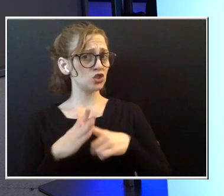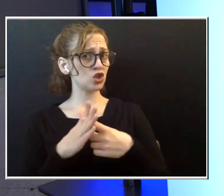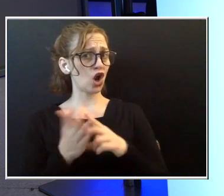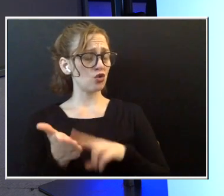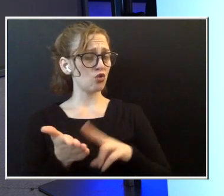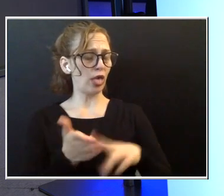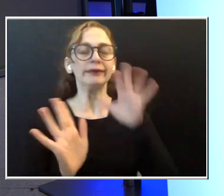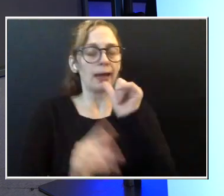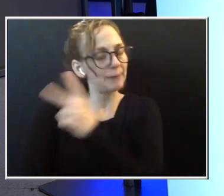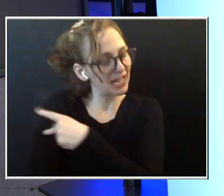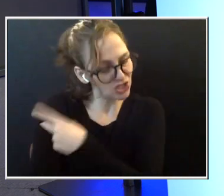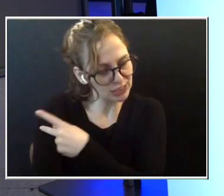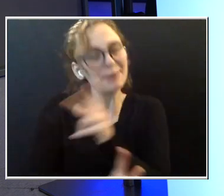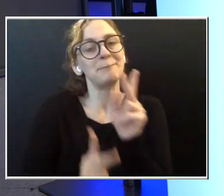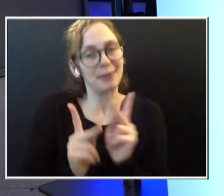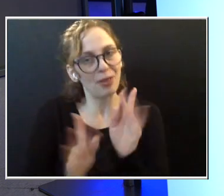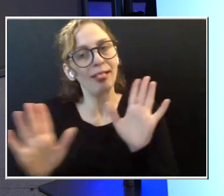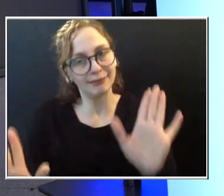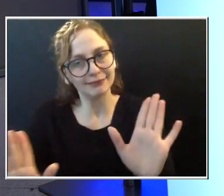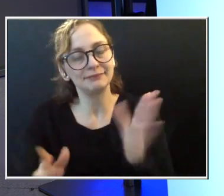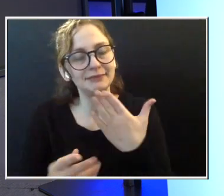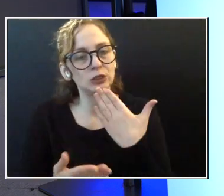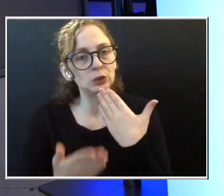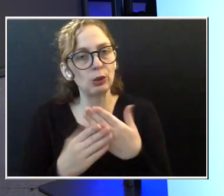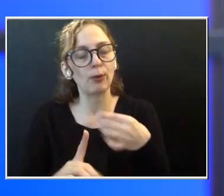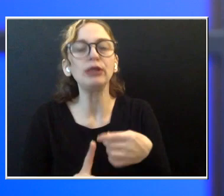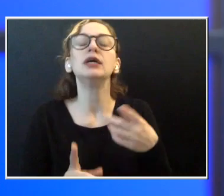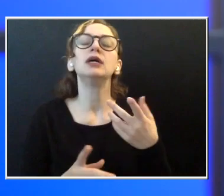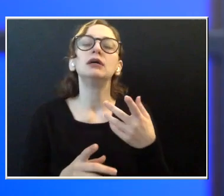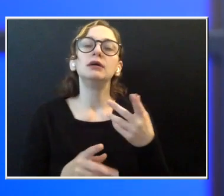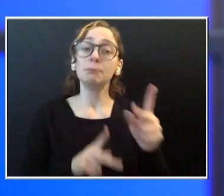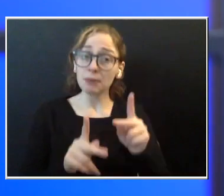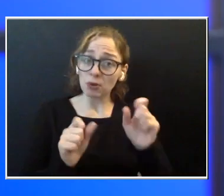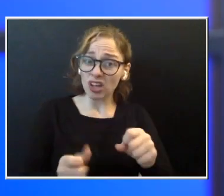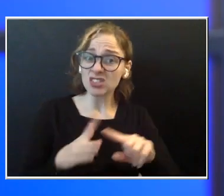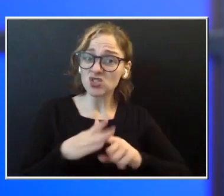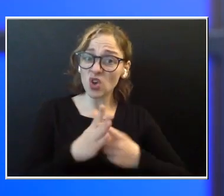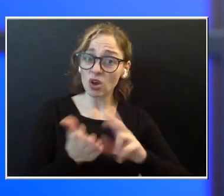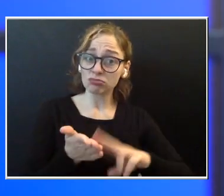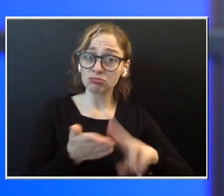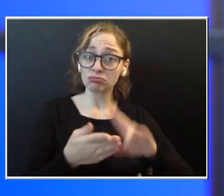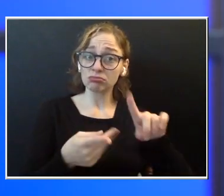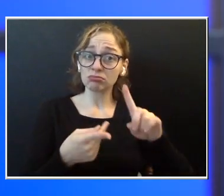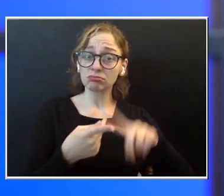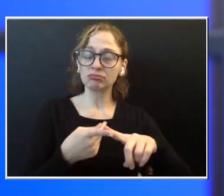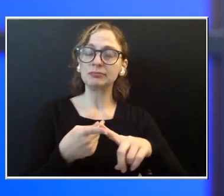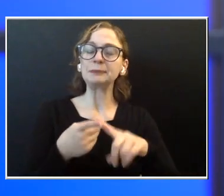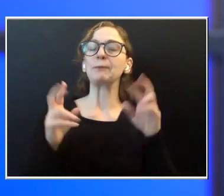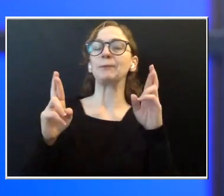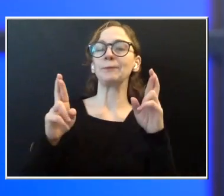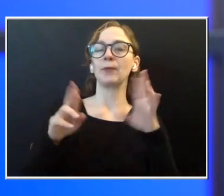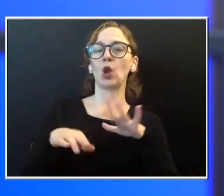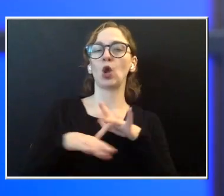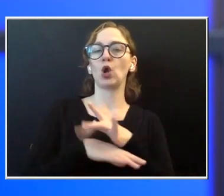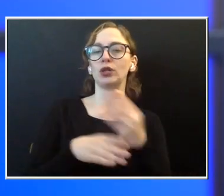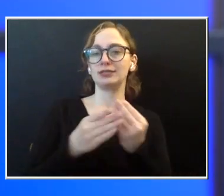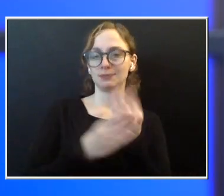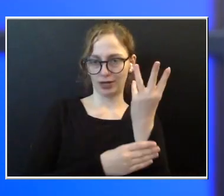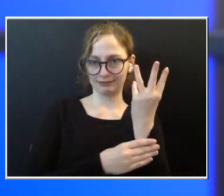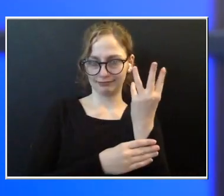patient. They're good folks who are trying to enroll in it. So we hope that by early spring we can do that. You know, as you all